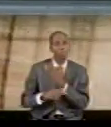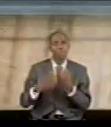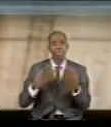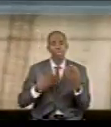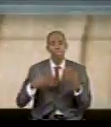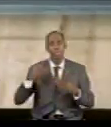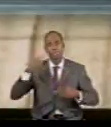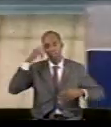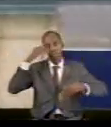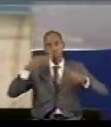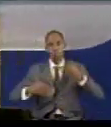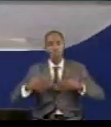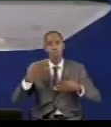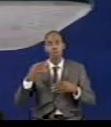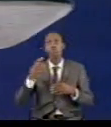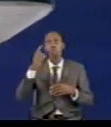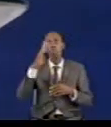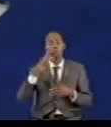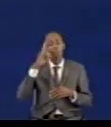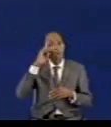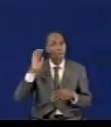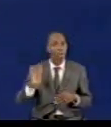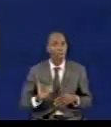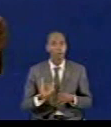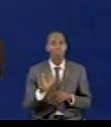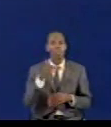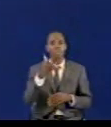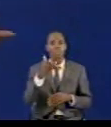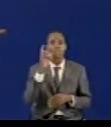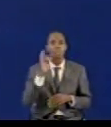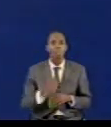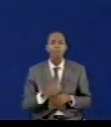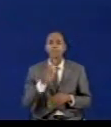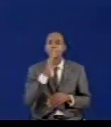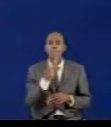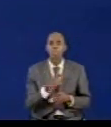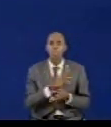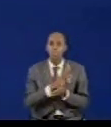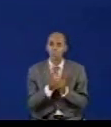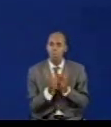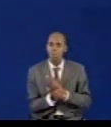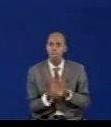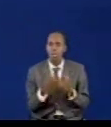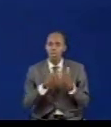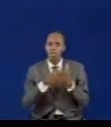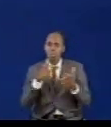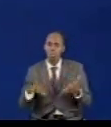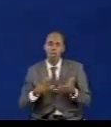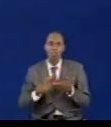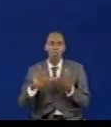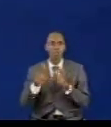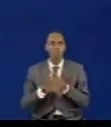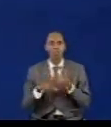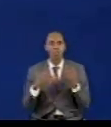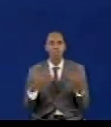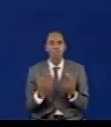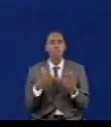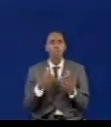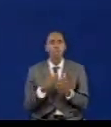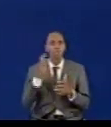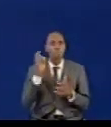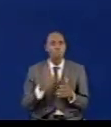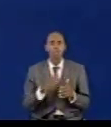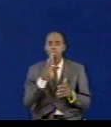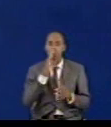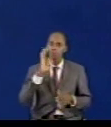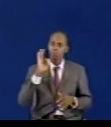there must be repentance, and then there'll be the removal, forgiveness of sins. It should be preached in his